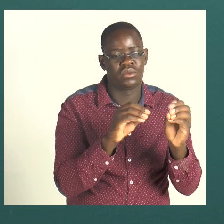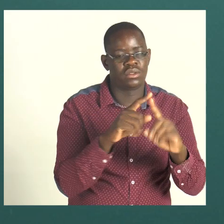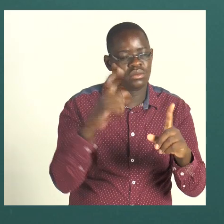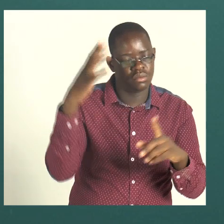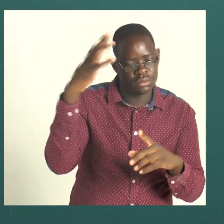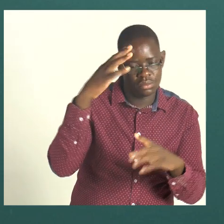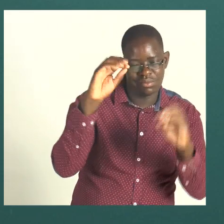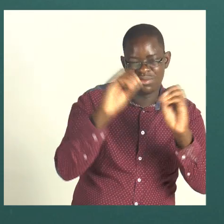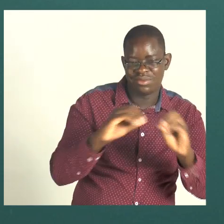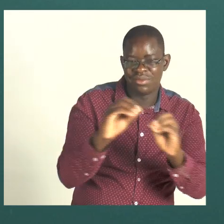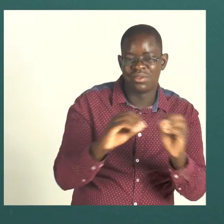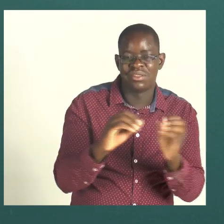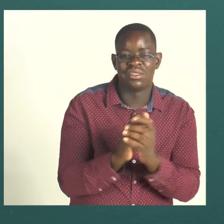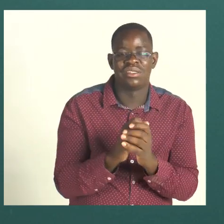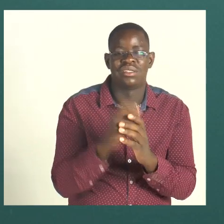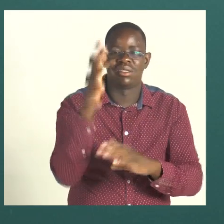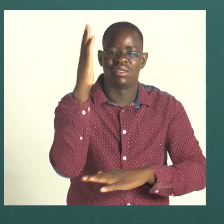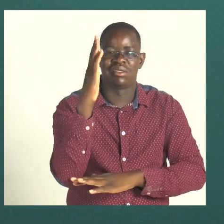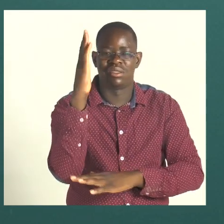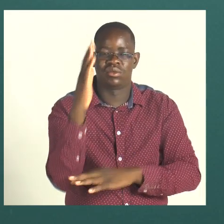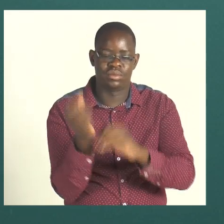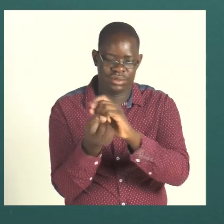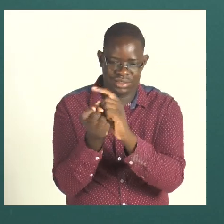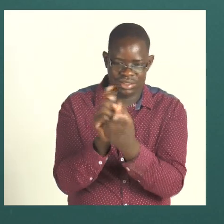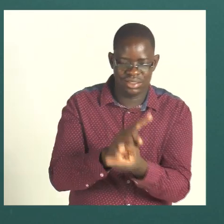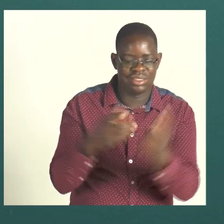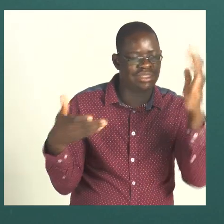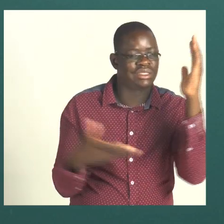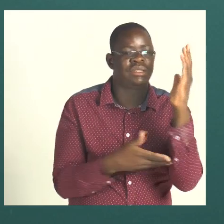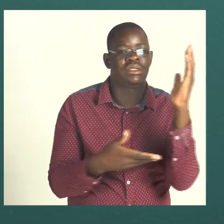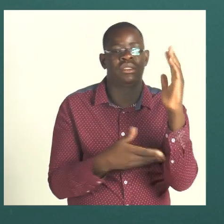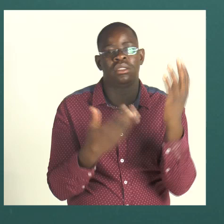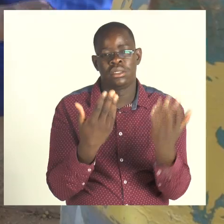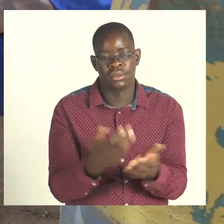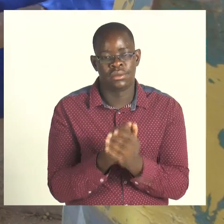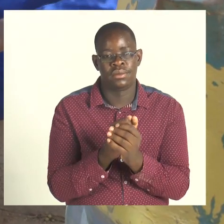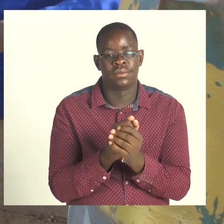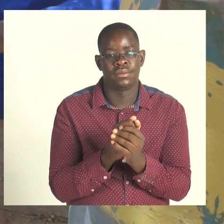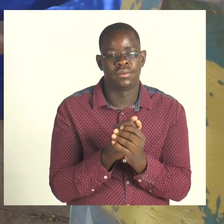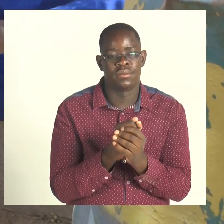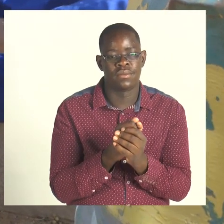shelter. So trees should always be replaced when they are cut down.